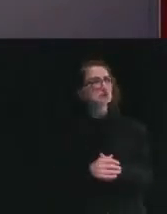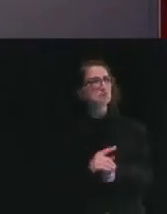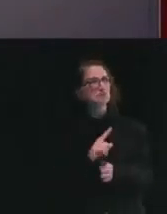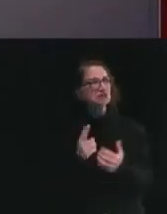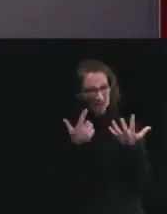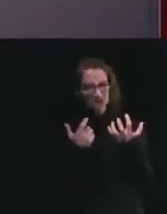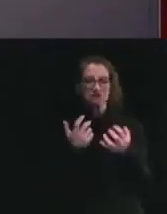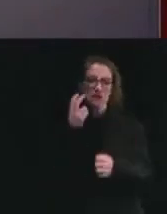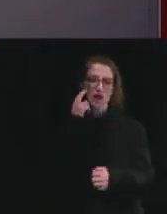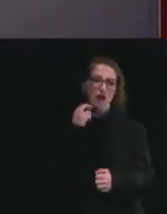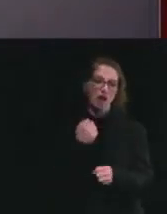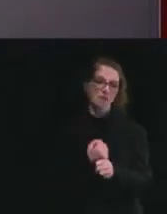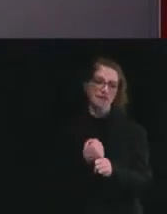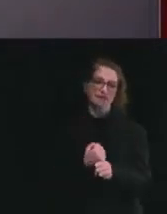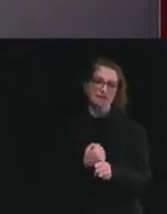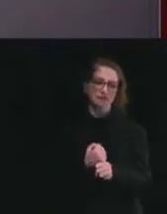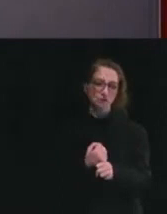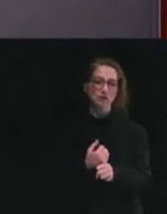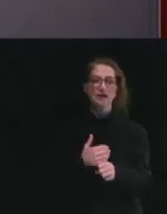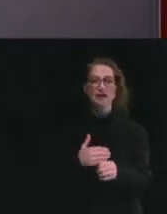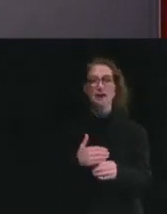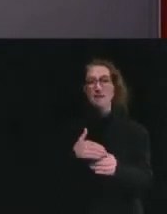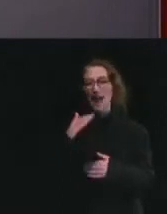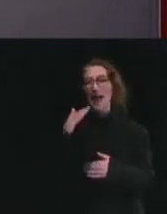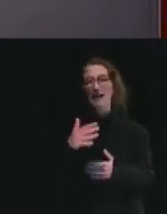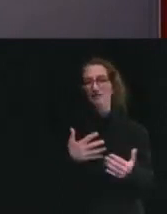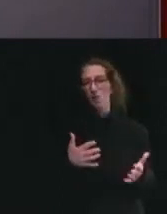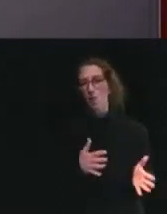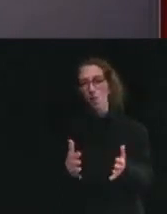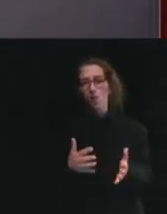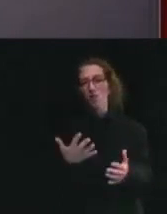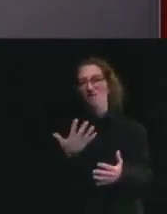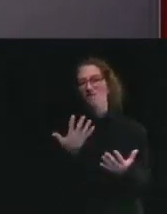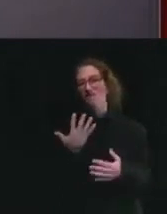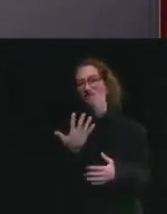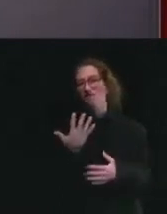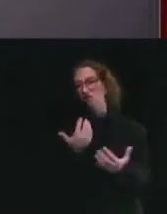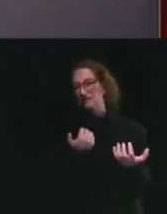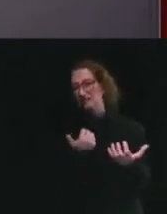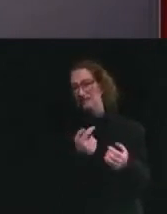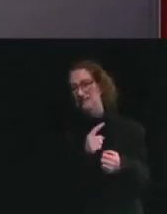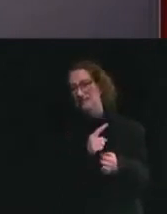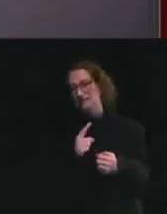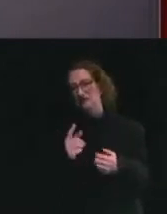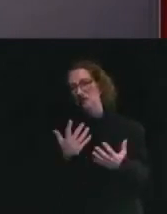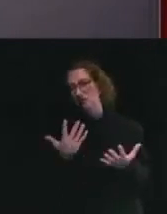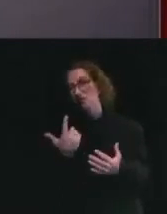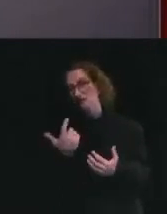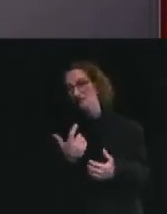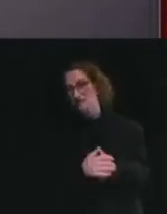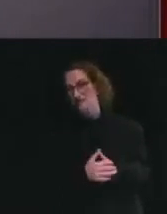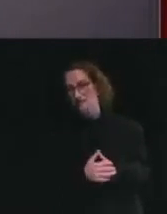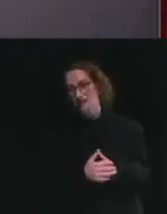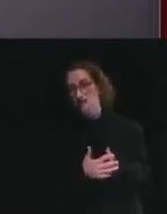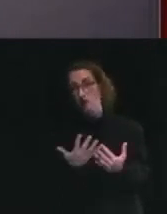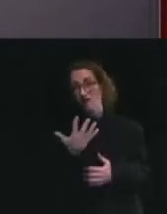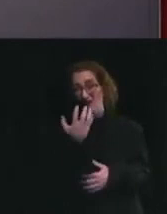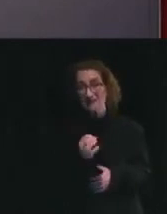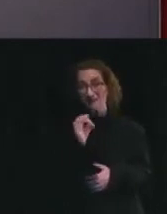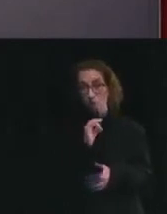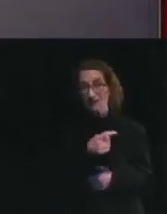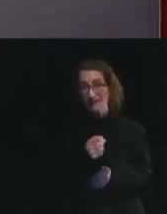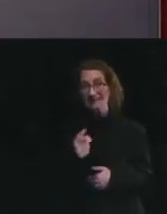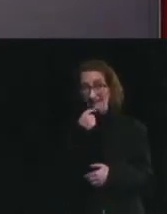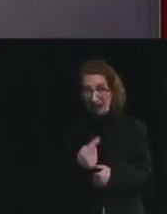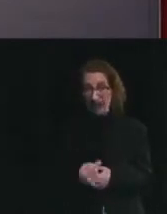bis 70 arbeiten. The majority said they were going to work until between the ages of 65 and 75. 50% der Menschen sagen, ich